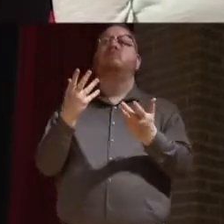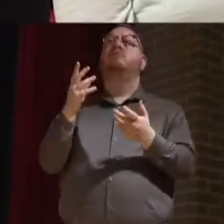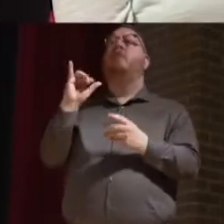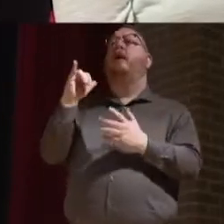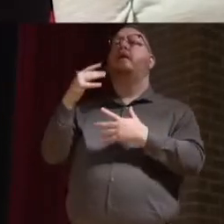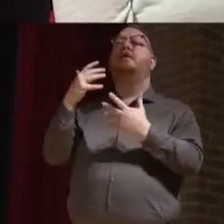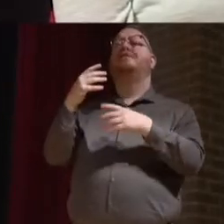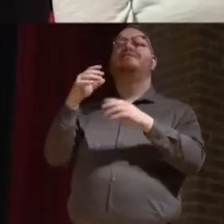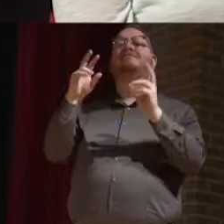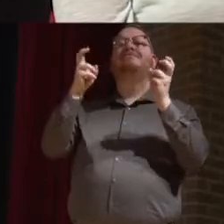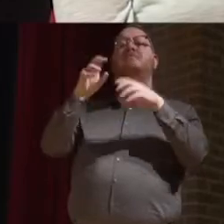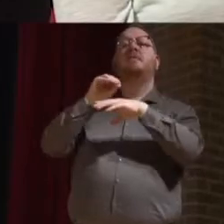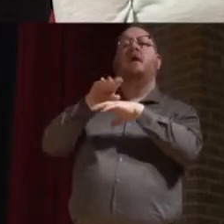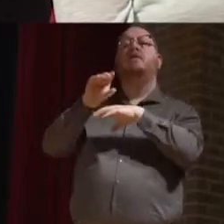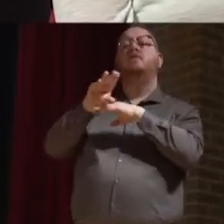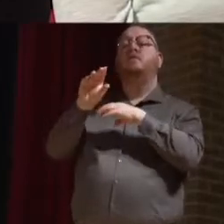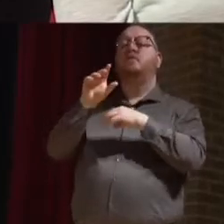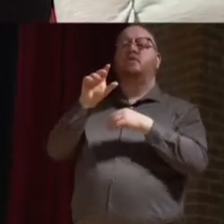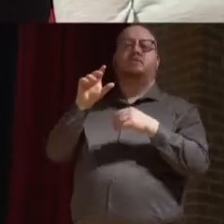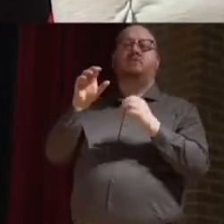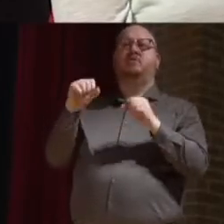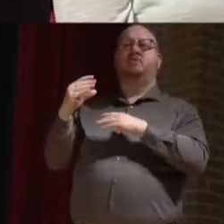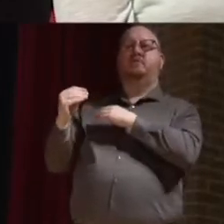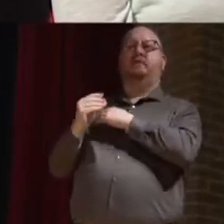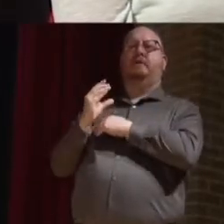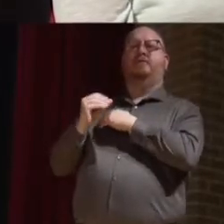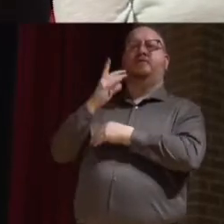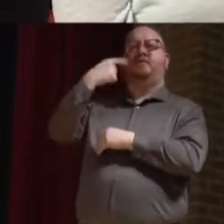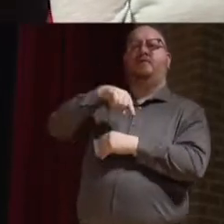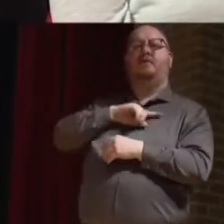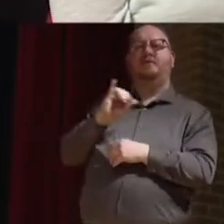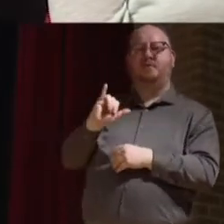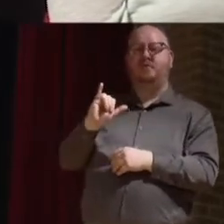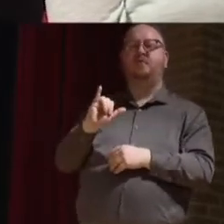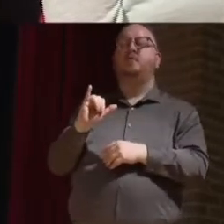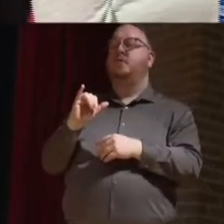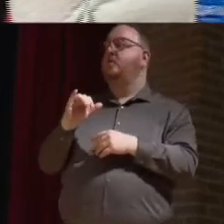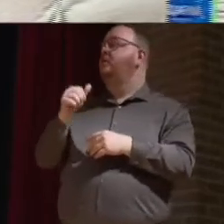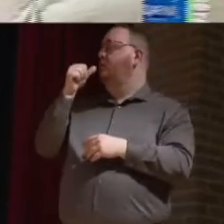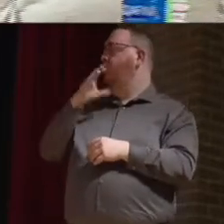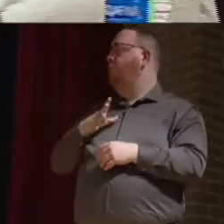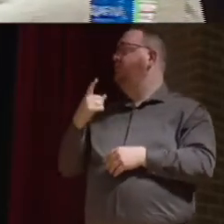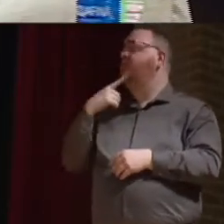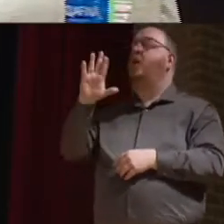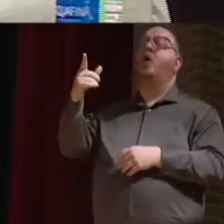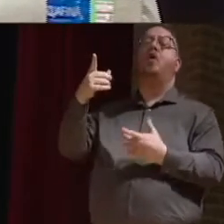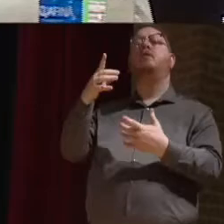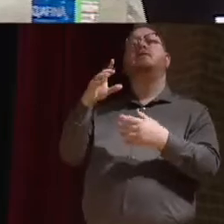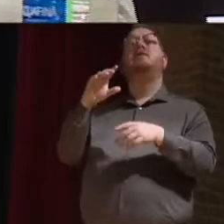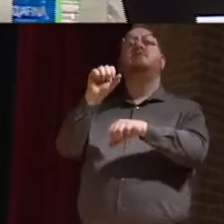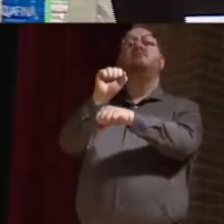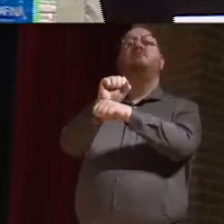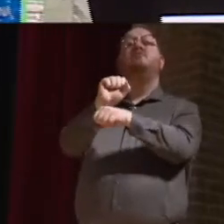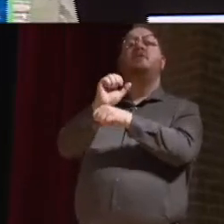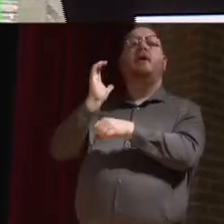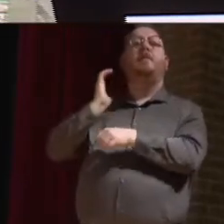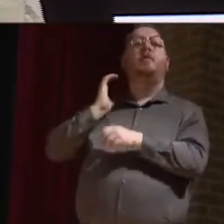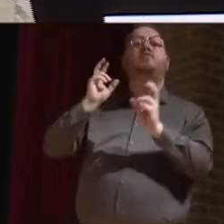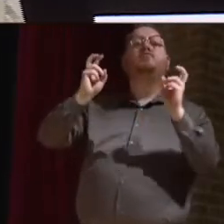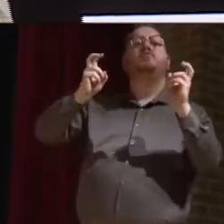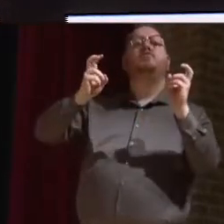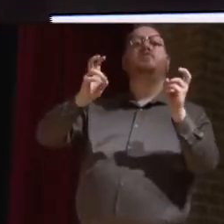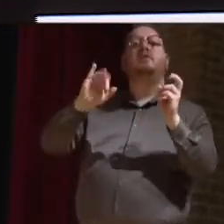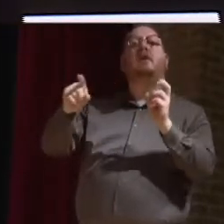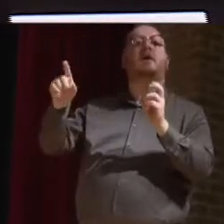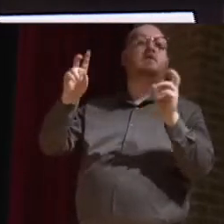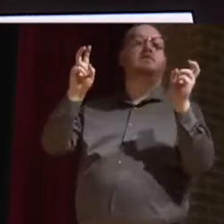us as much as the student. Coaching, but also coaching for the employer. Well, I think coaching to a certain